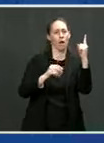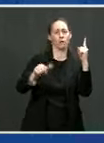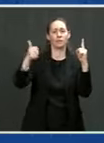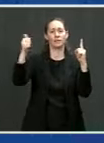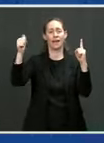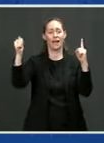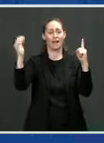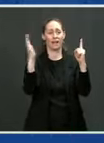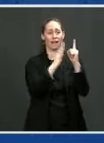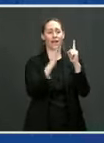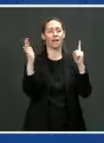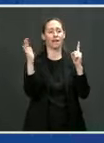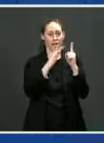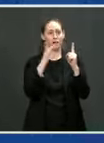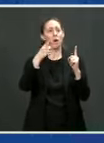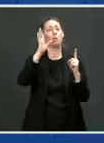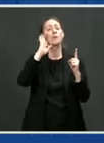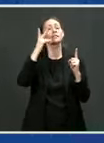apart.